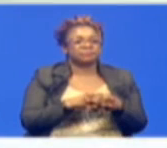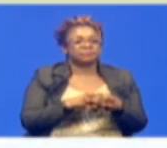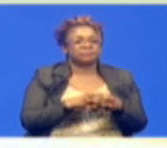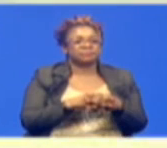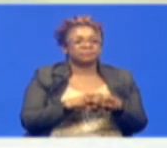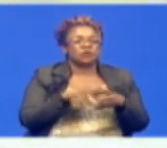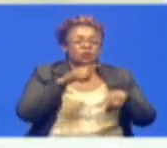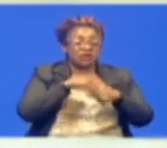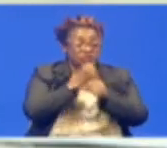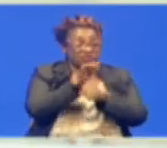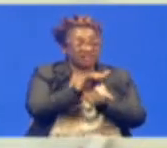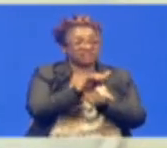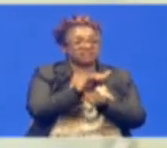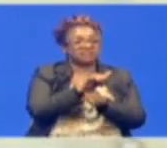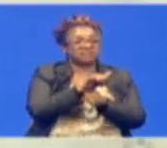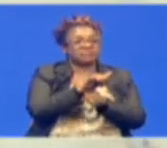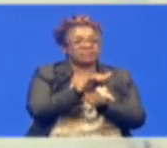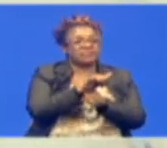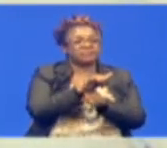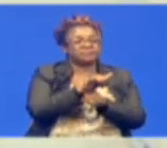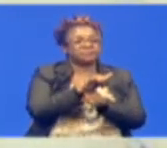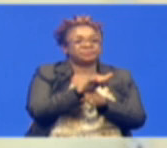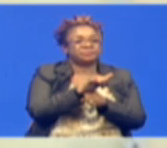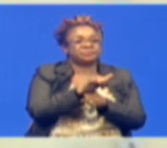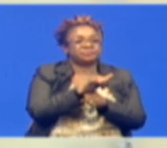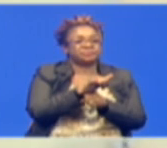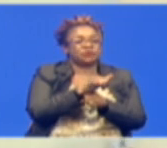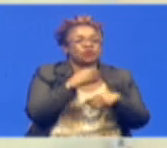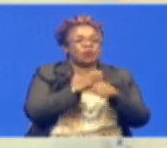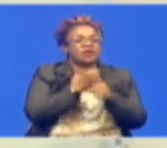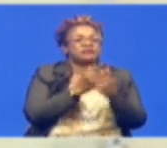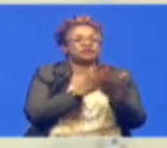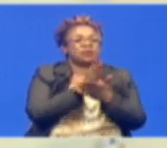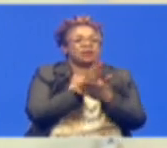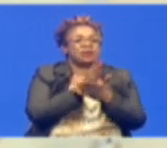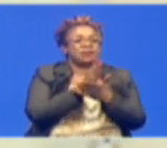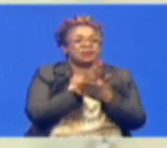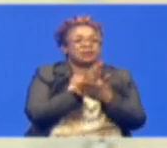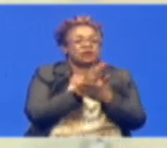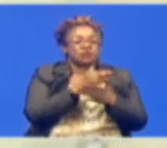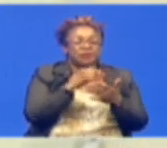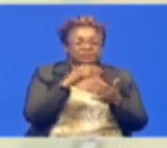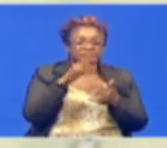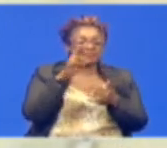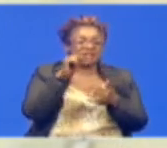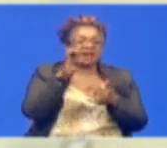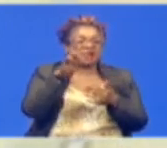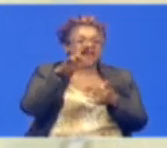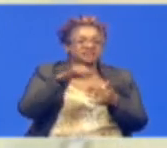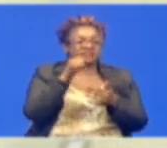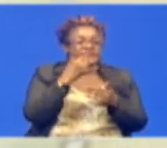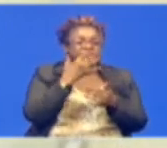When you're doing that, you are ensuring that your sensory nerves, which take the smell to the